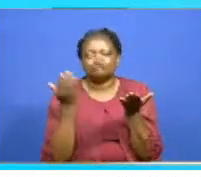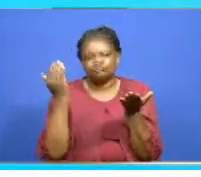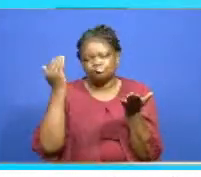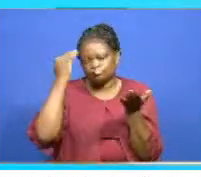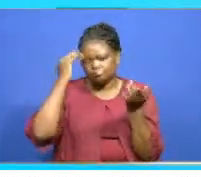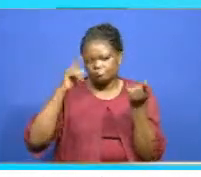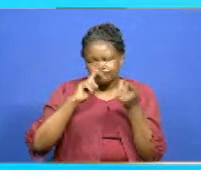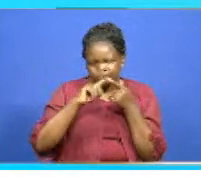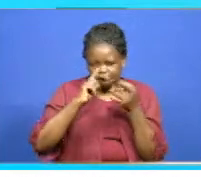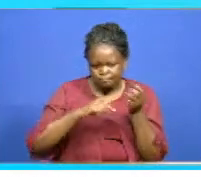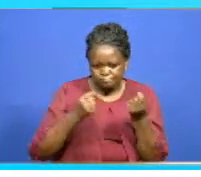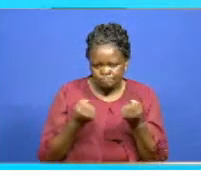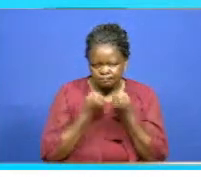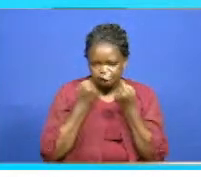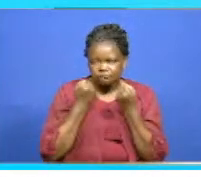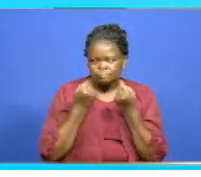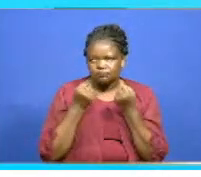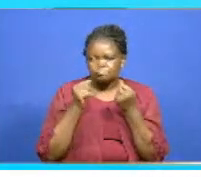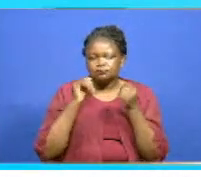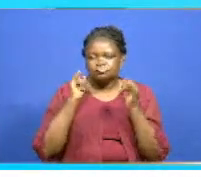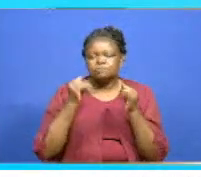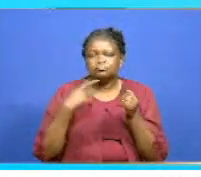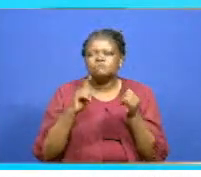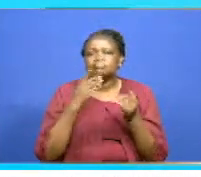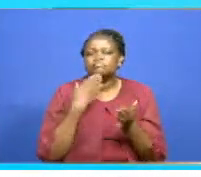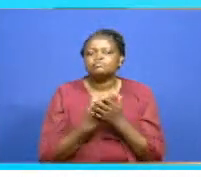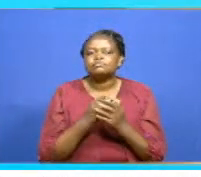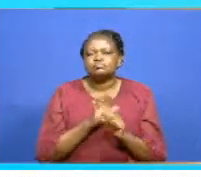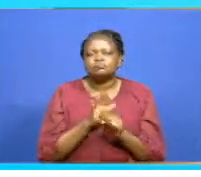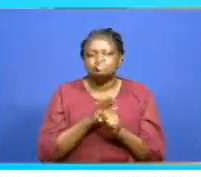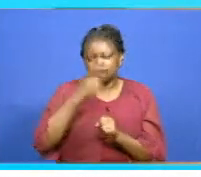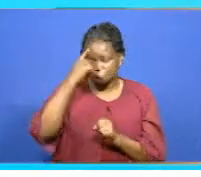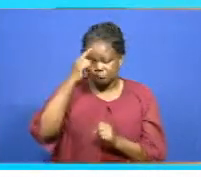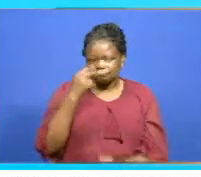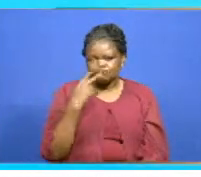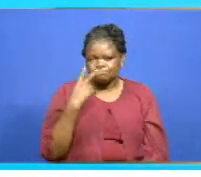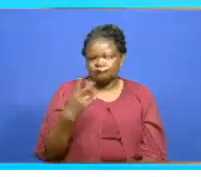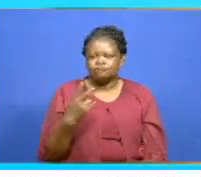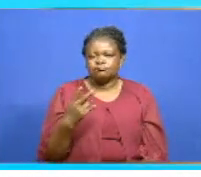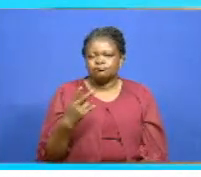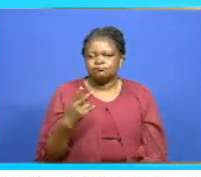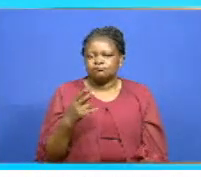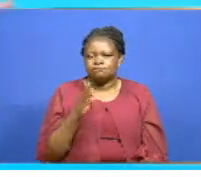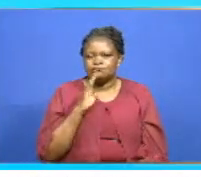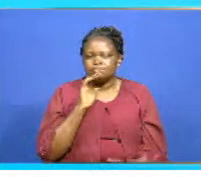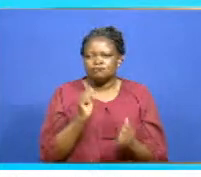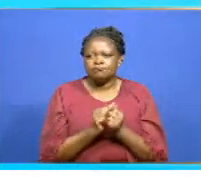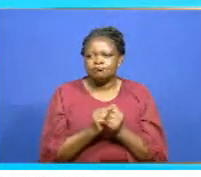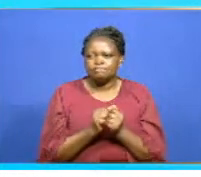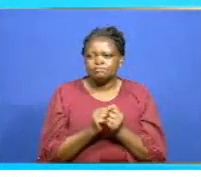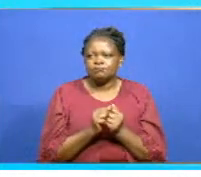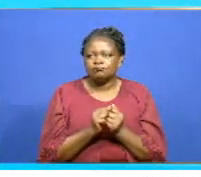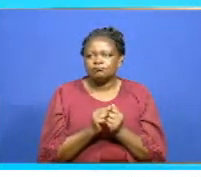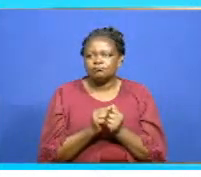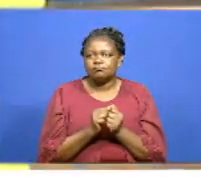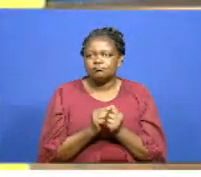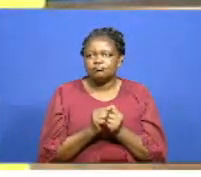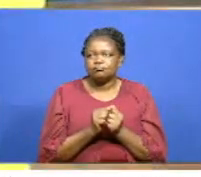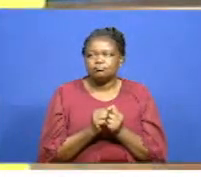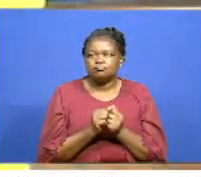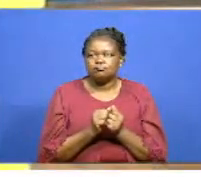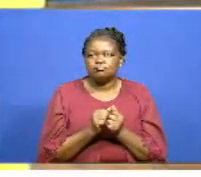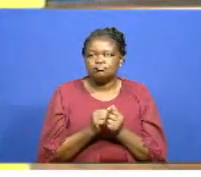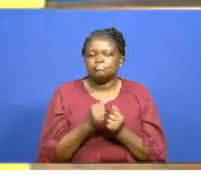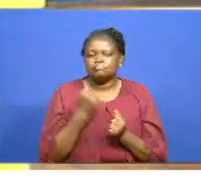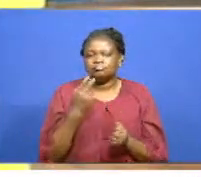has happened. This has been News Check. Thank you so much for watching. I have been with a very formidable tag team